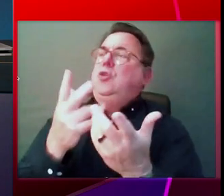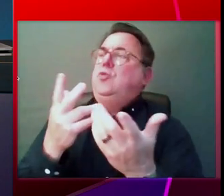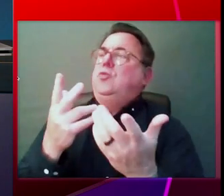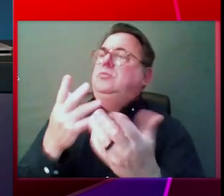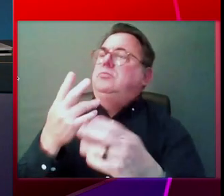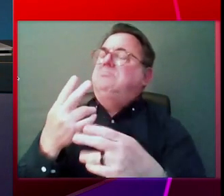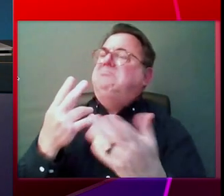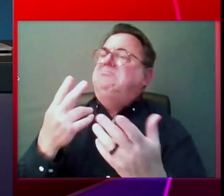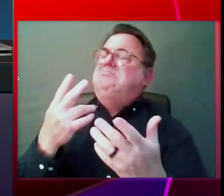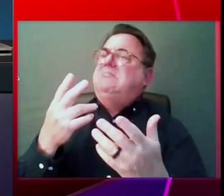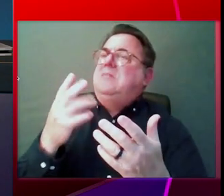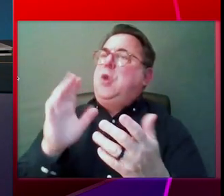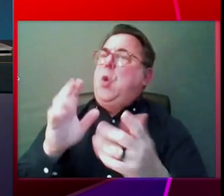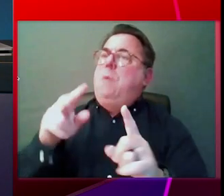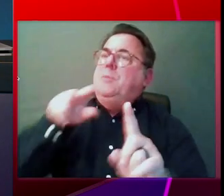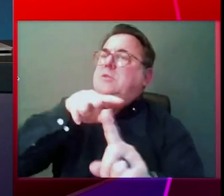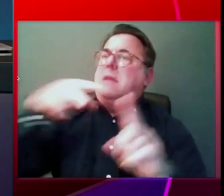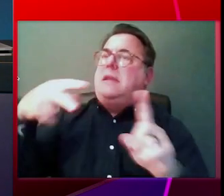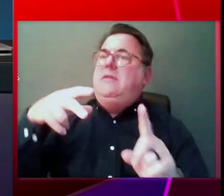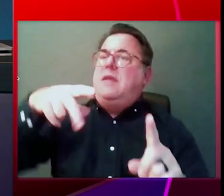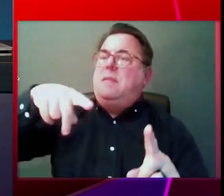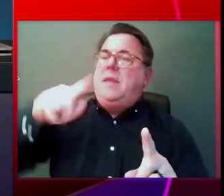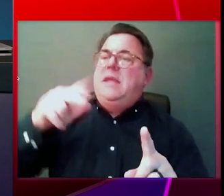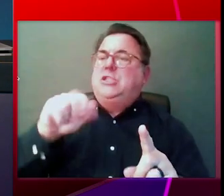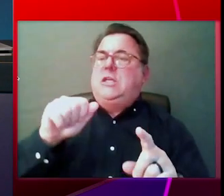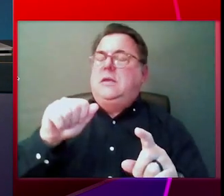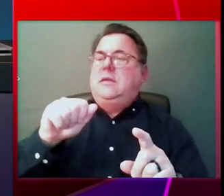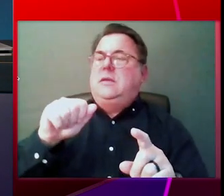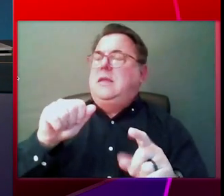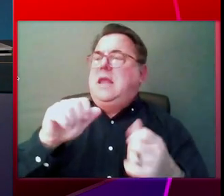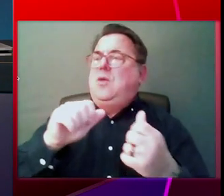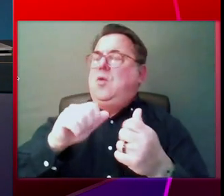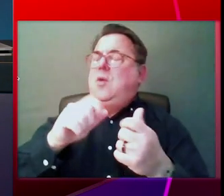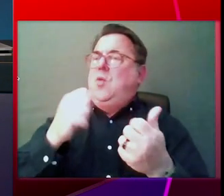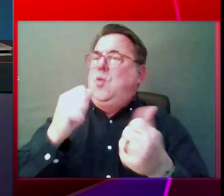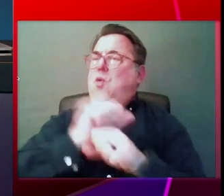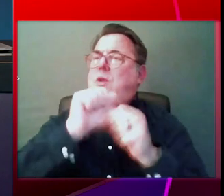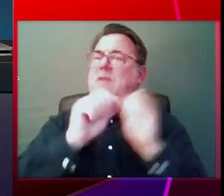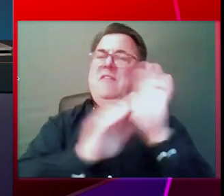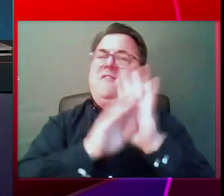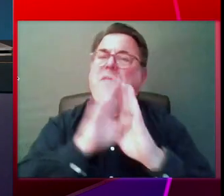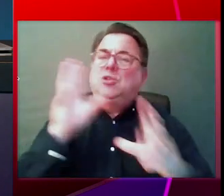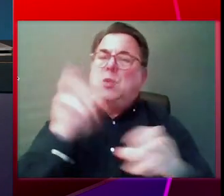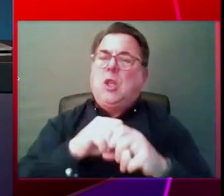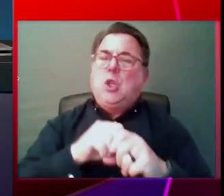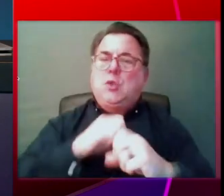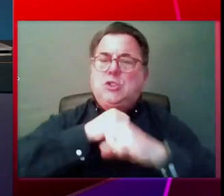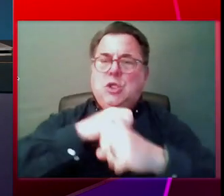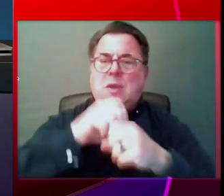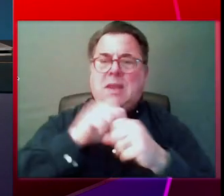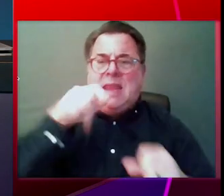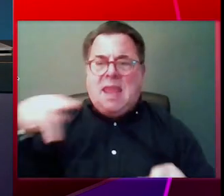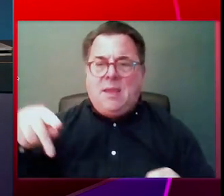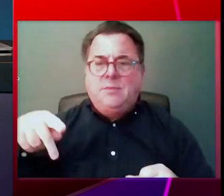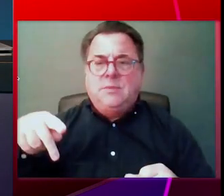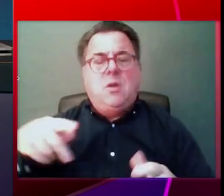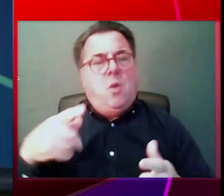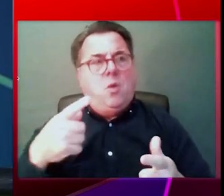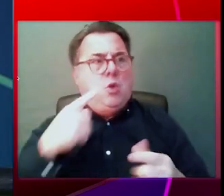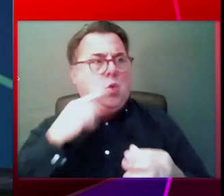that with developers and building security into the applications that they're building? I mean, look, you said a lot of it, right? So